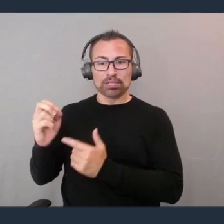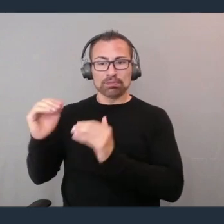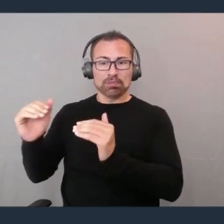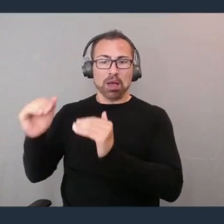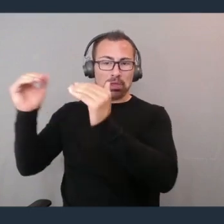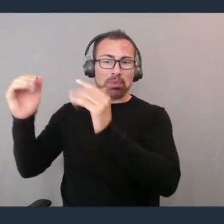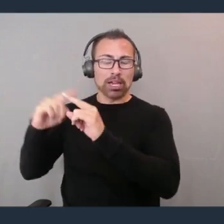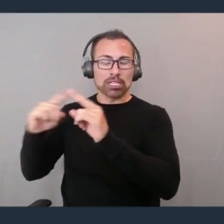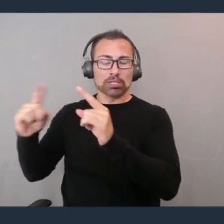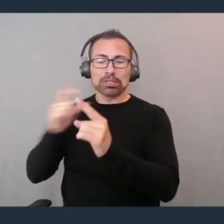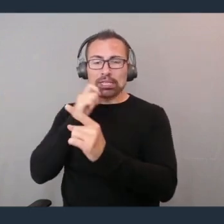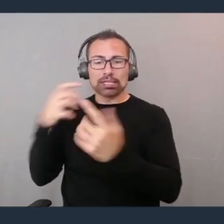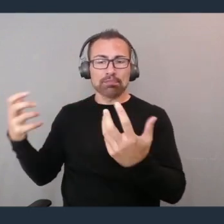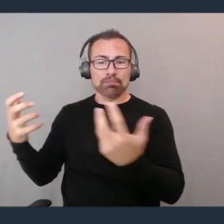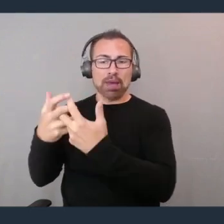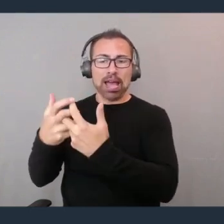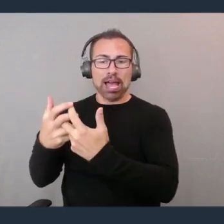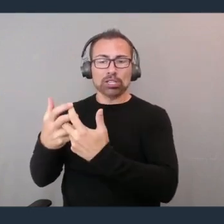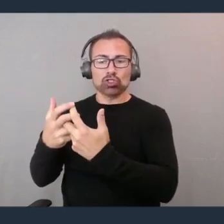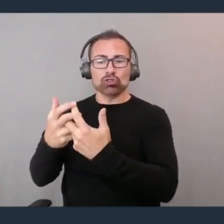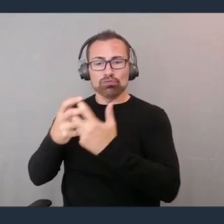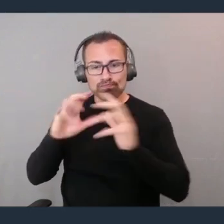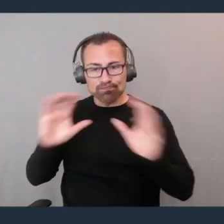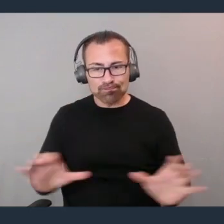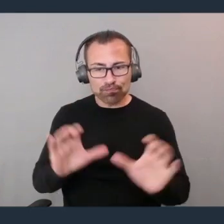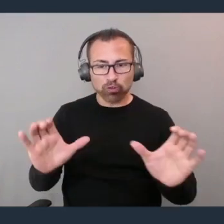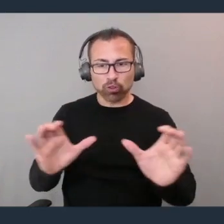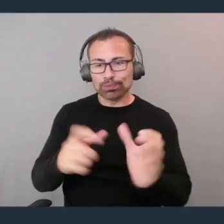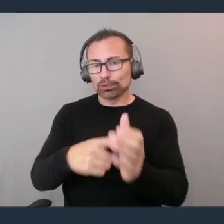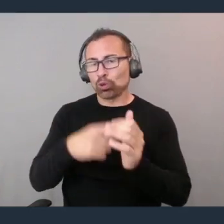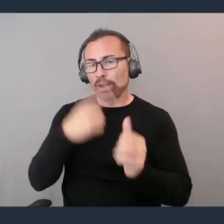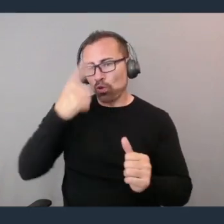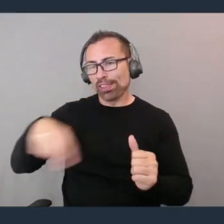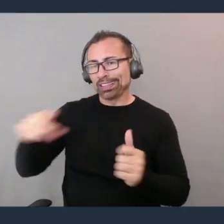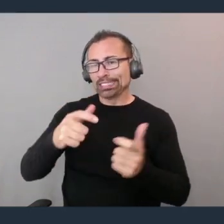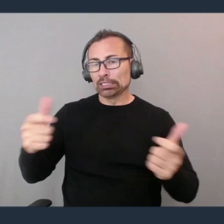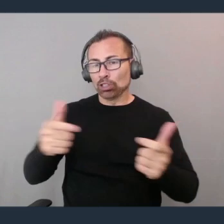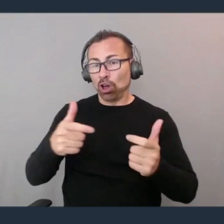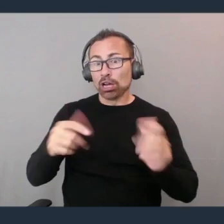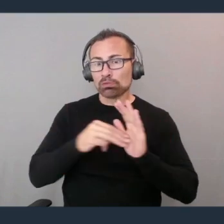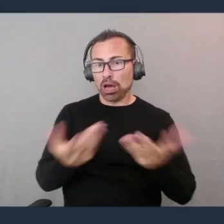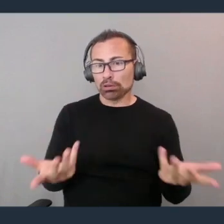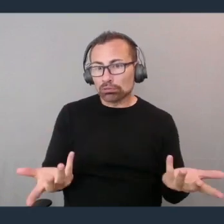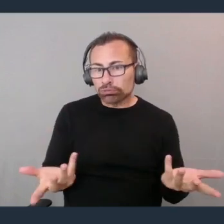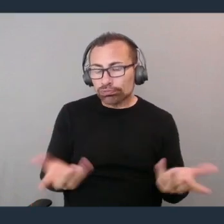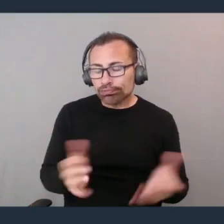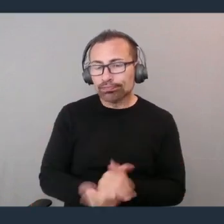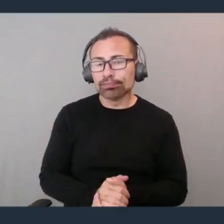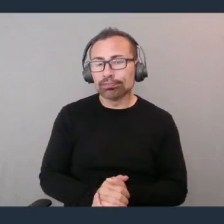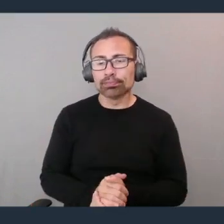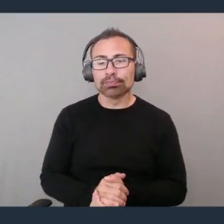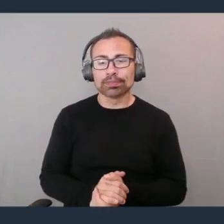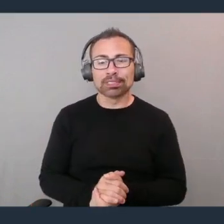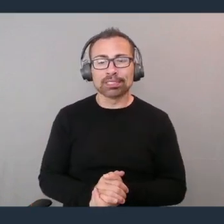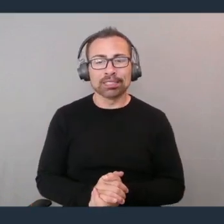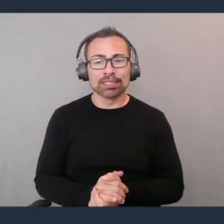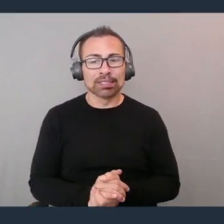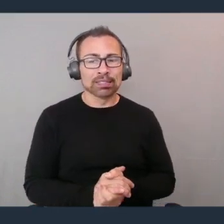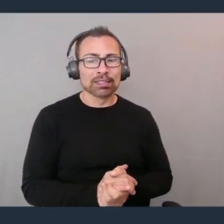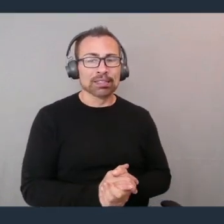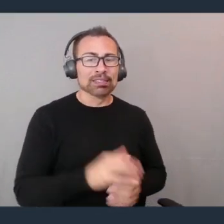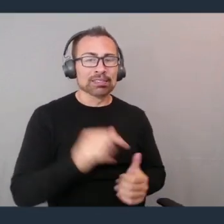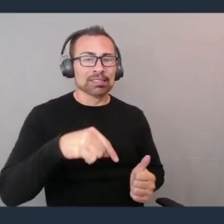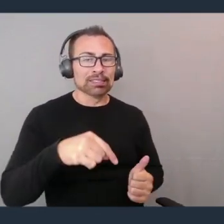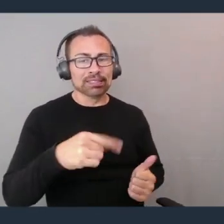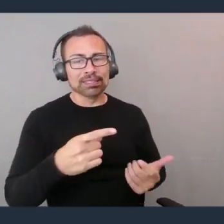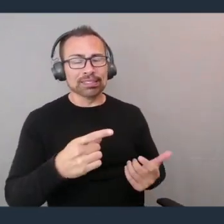you need for these large models? And so this is all very new, exciting technology, but it sounds like AWS has seen this trend